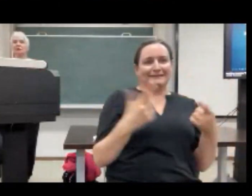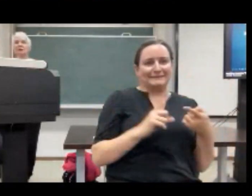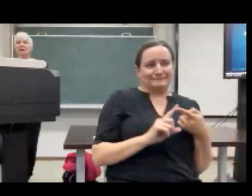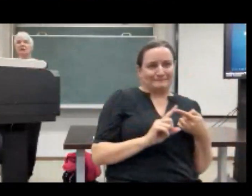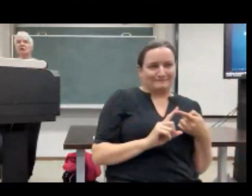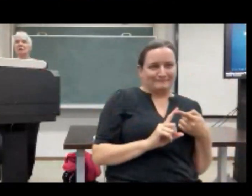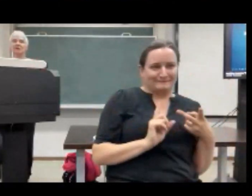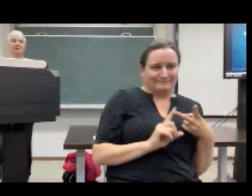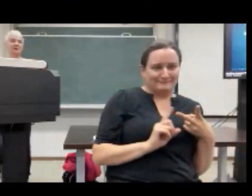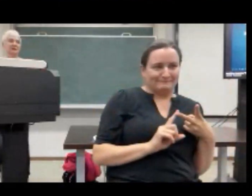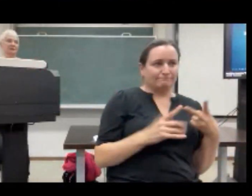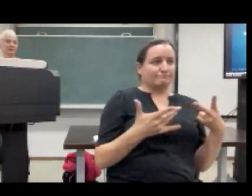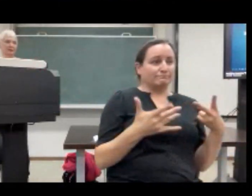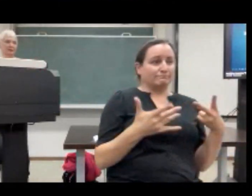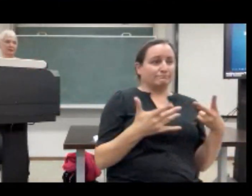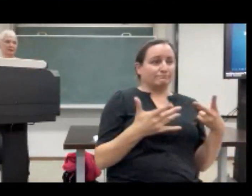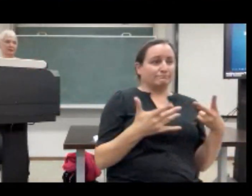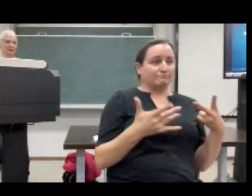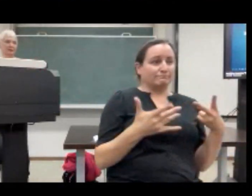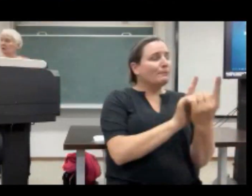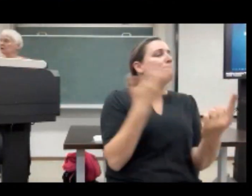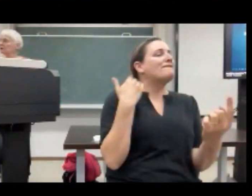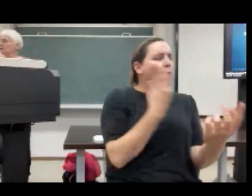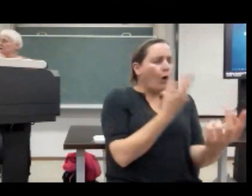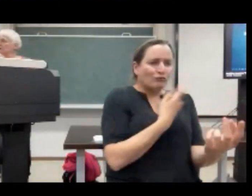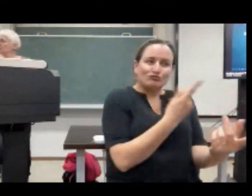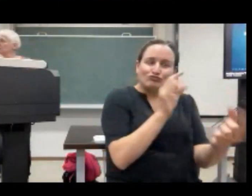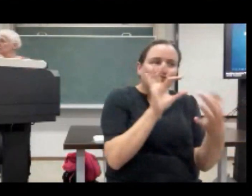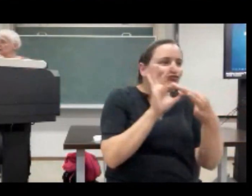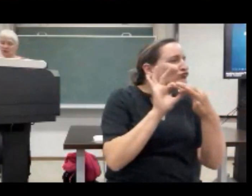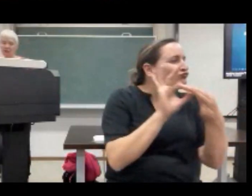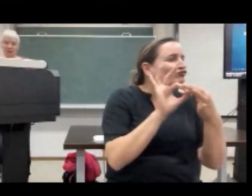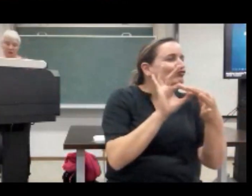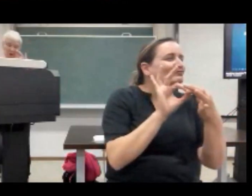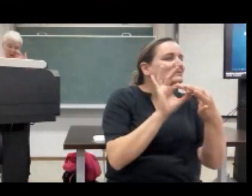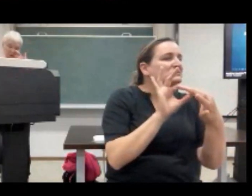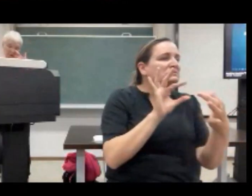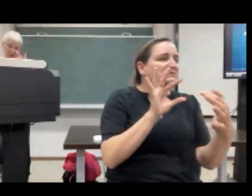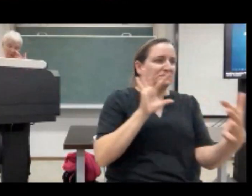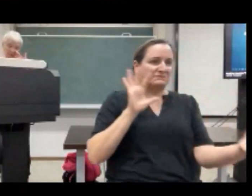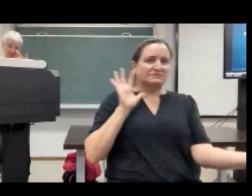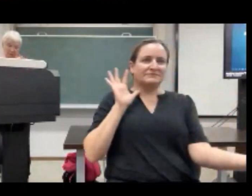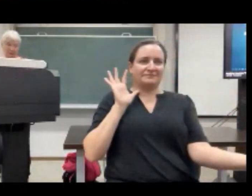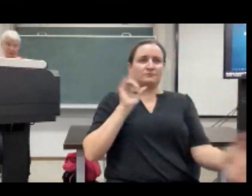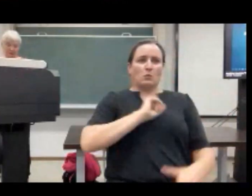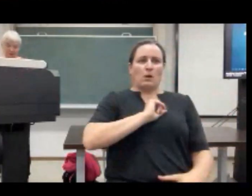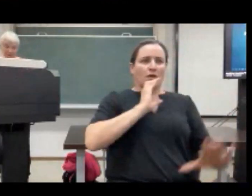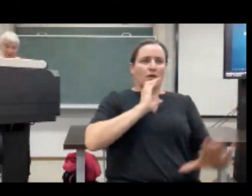Difficulties in close relationships because of the communication